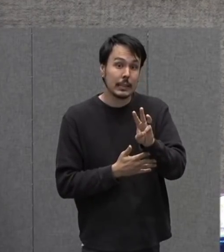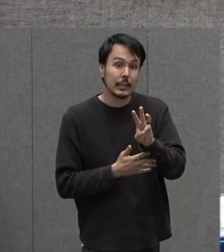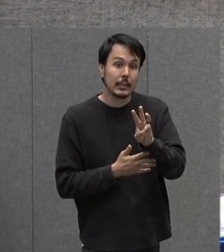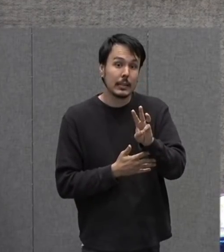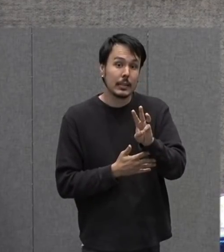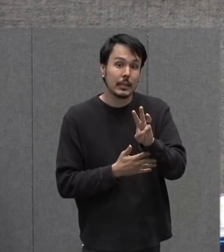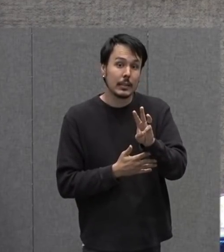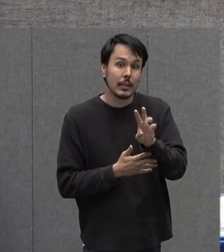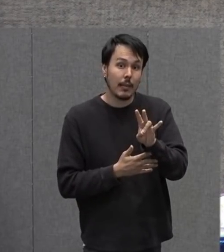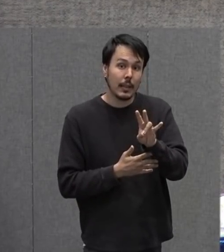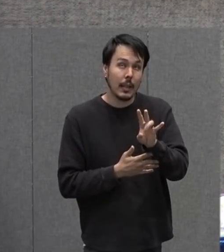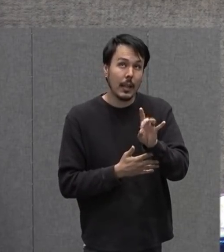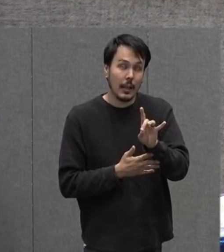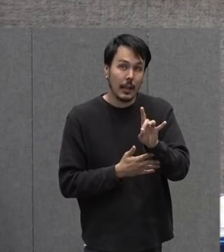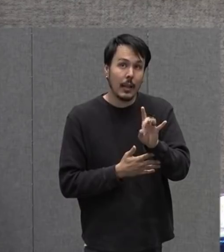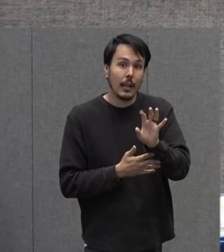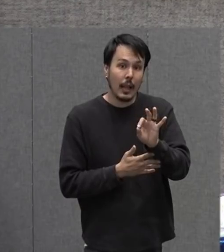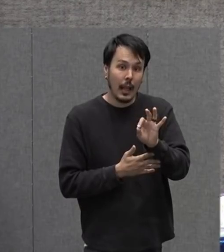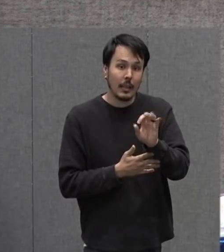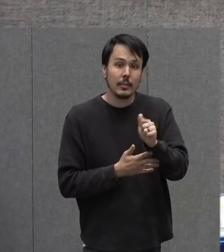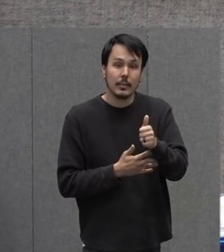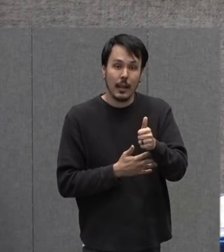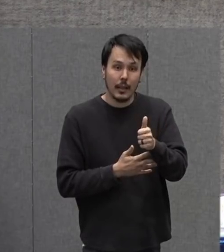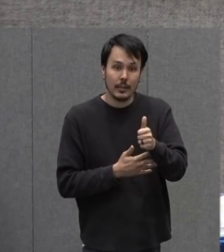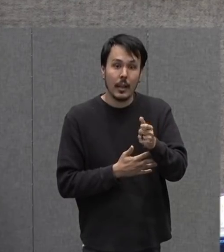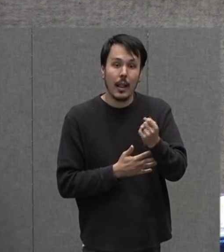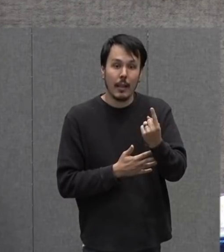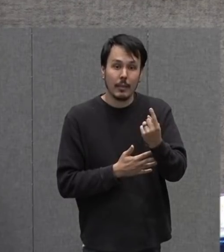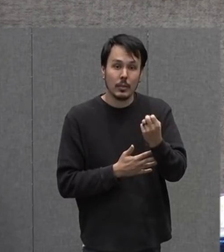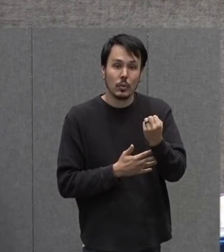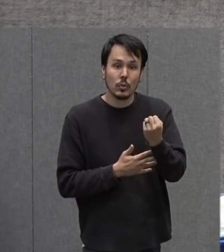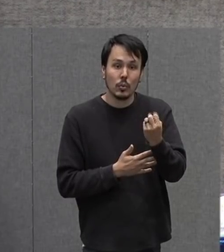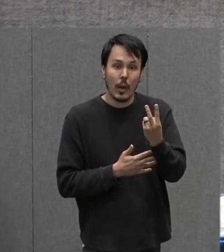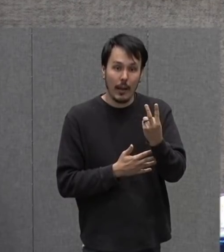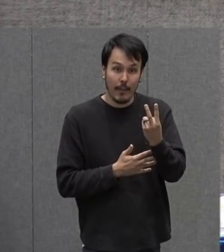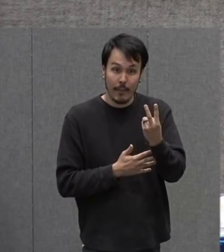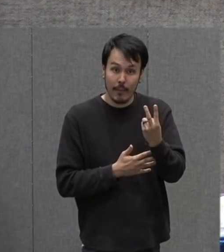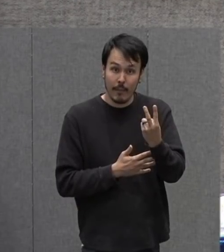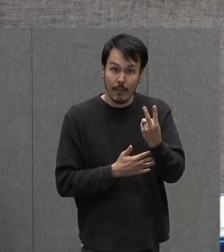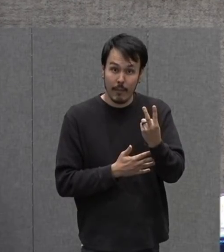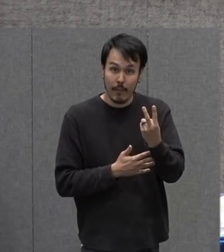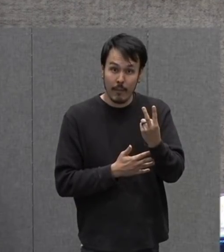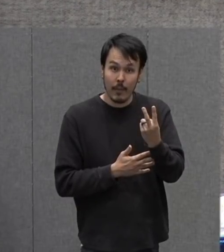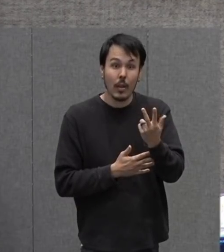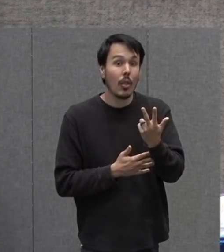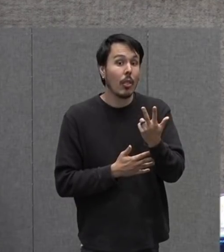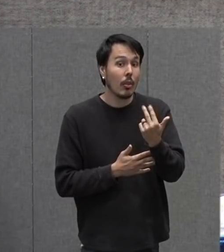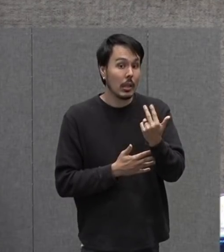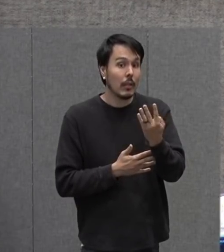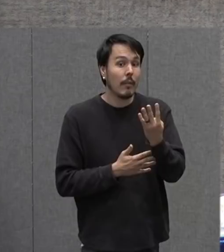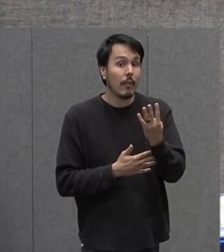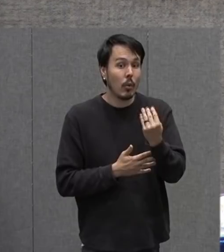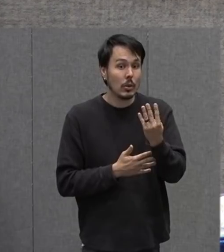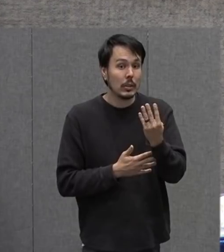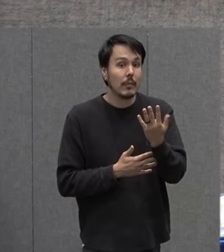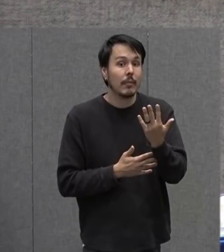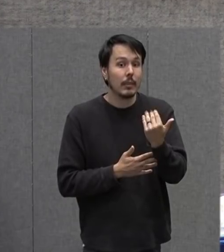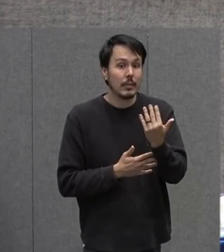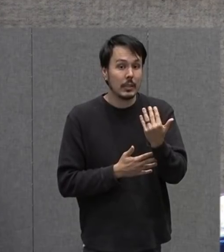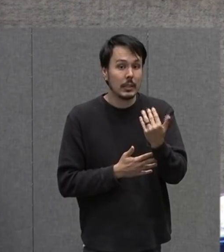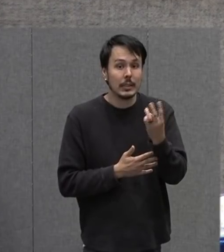6, 7, 8, 9, 10, 11, 12, 13,